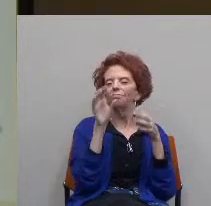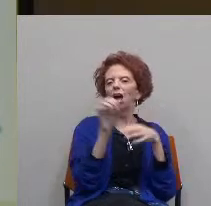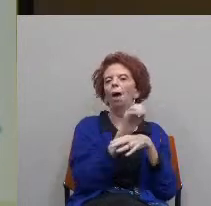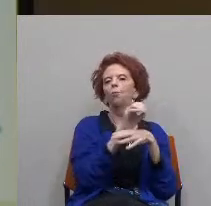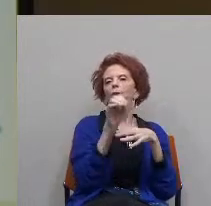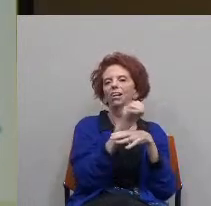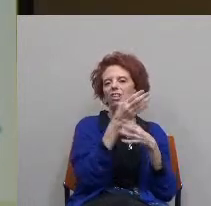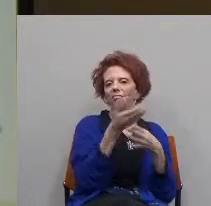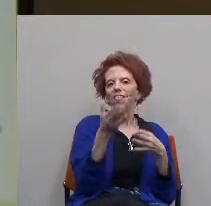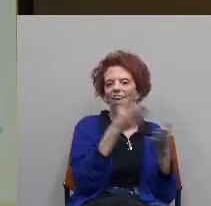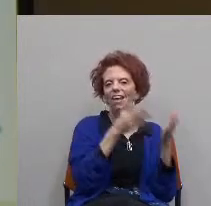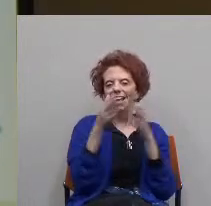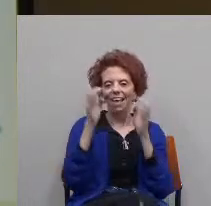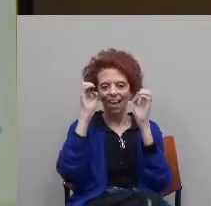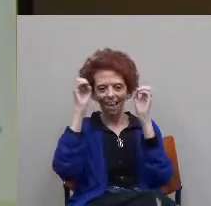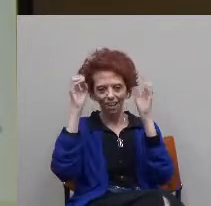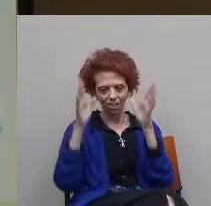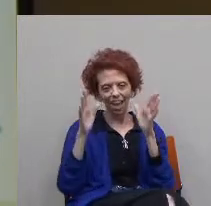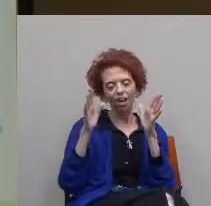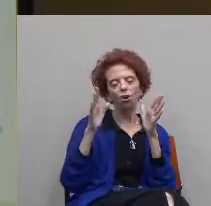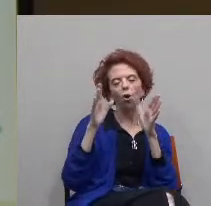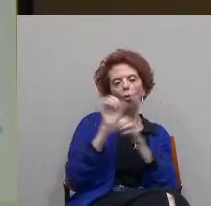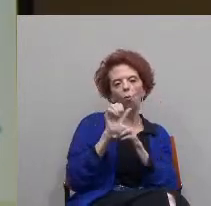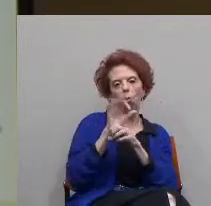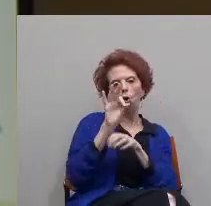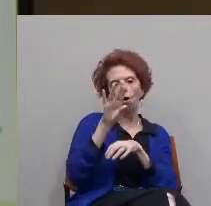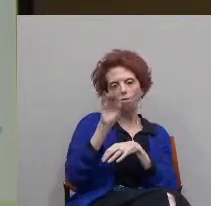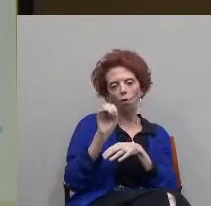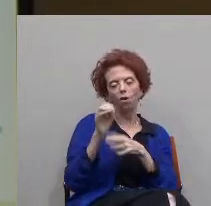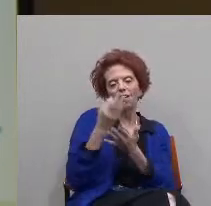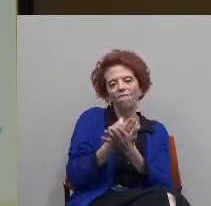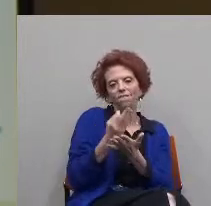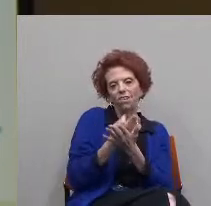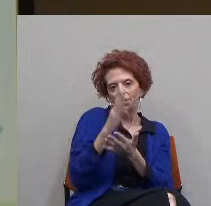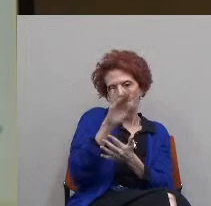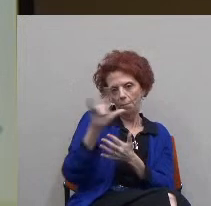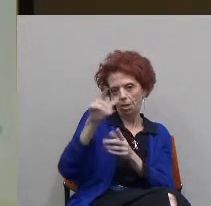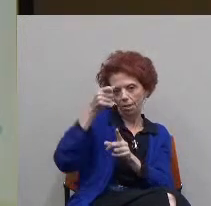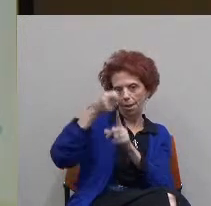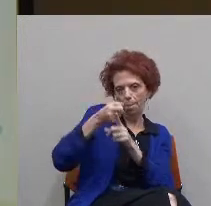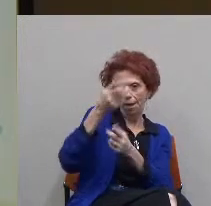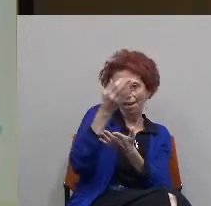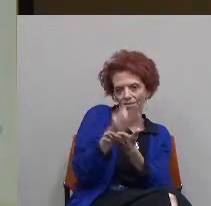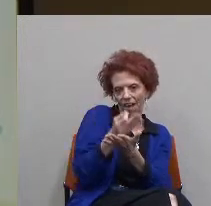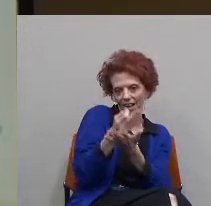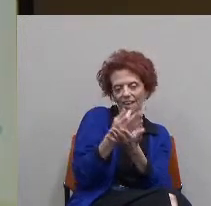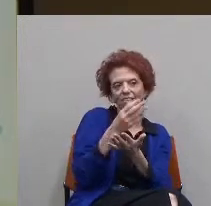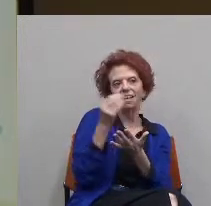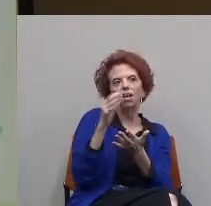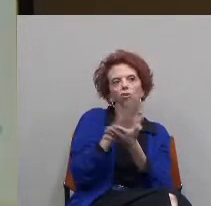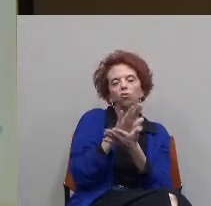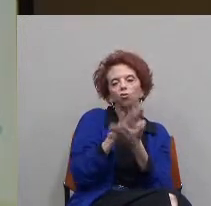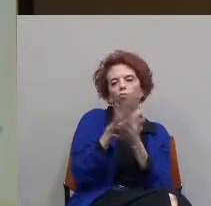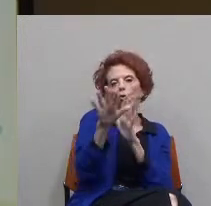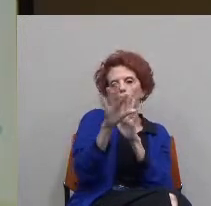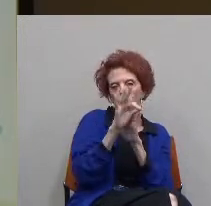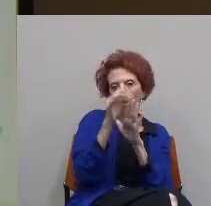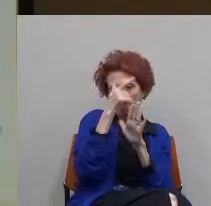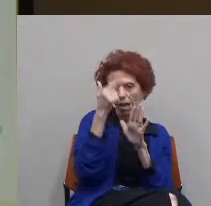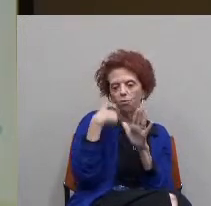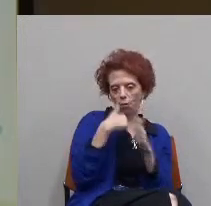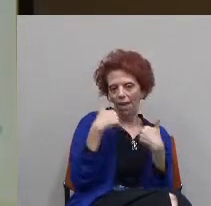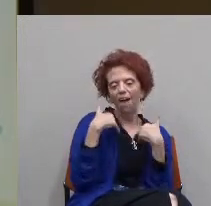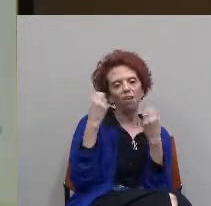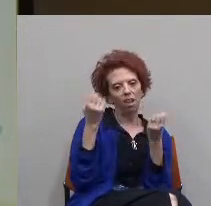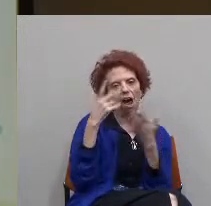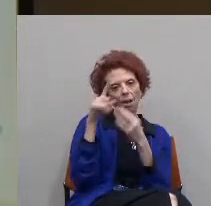operations things. Educator workforce, obviously a big one. Fiscal bills, the ones that impact finances. School choice, because we have a